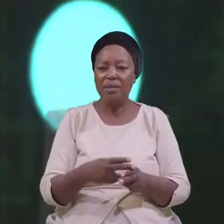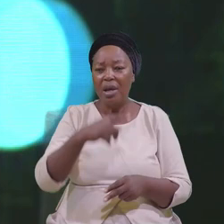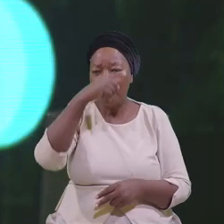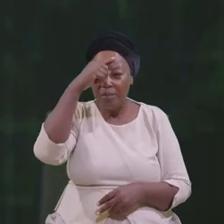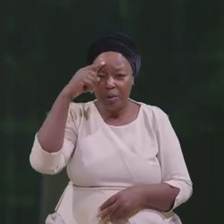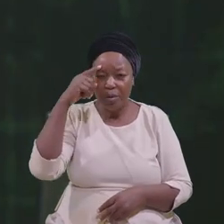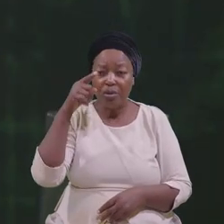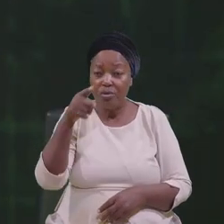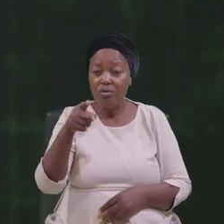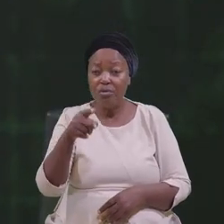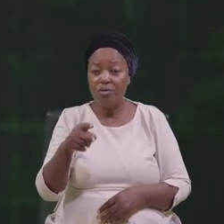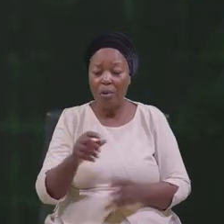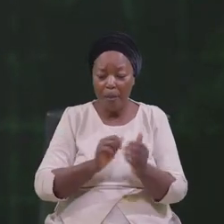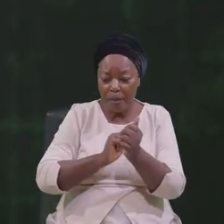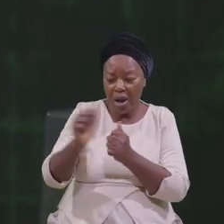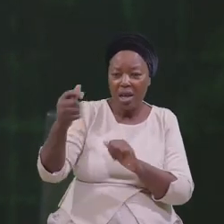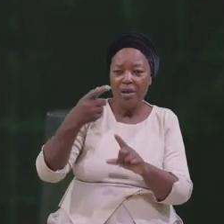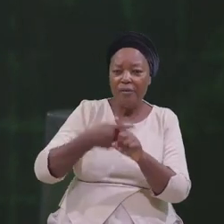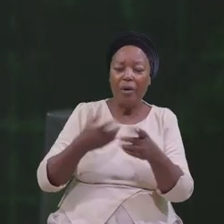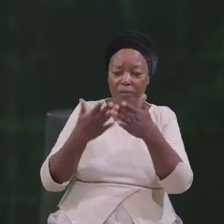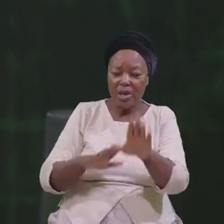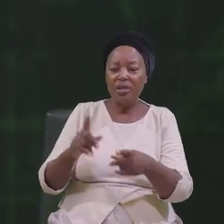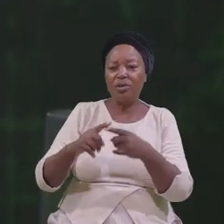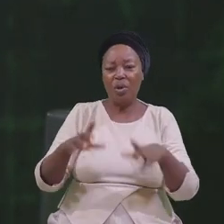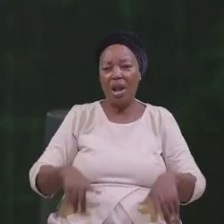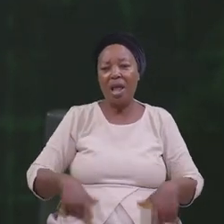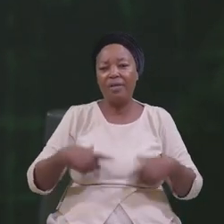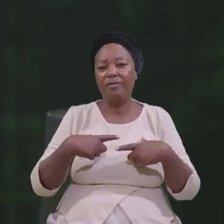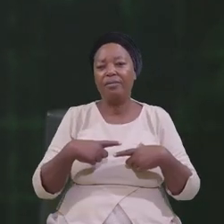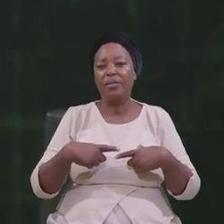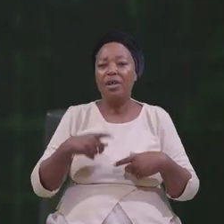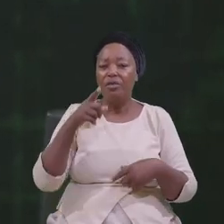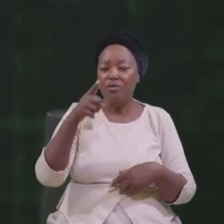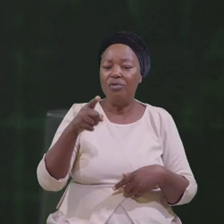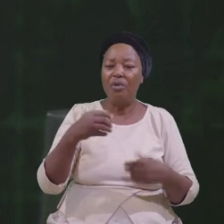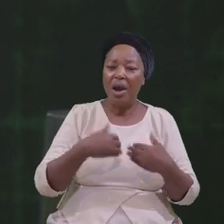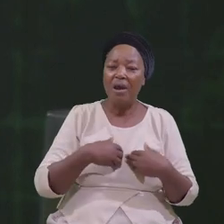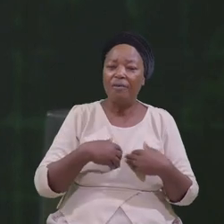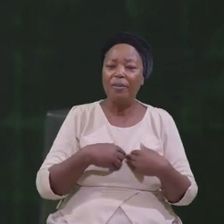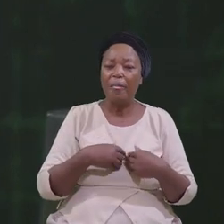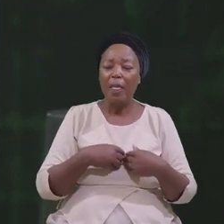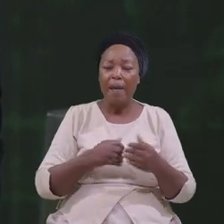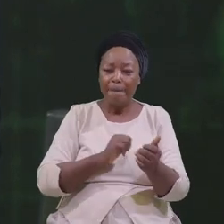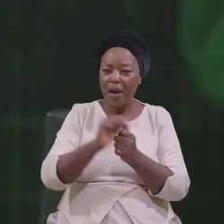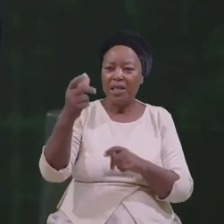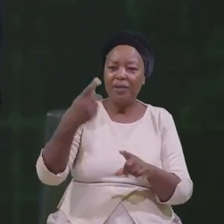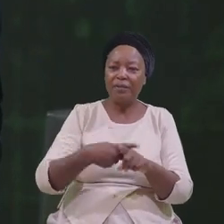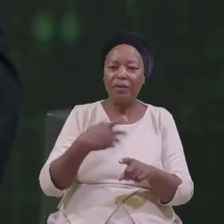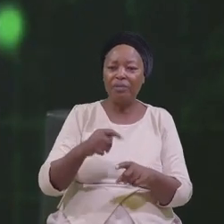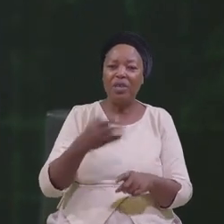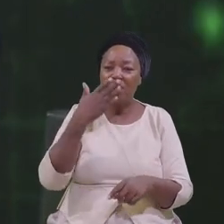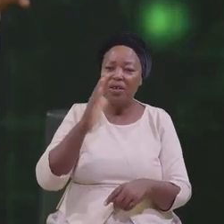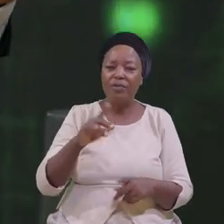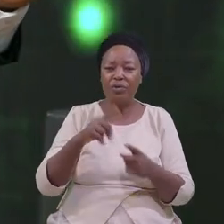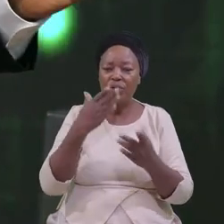Because you pass from death unto life. You pass from evil to the goodness of